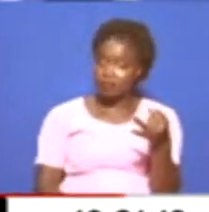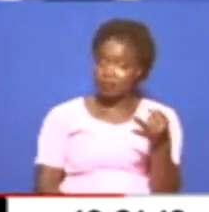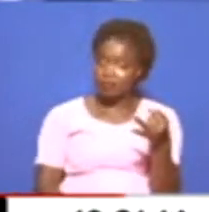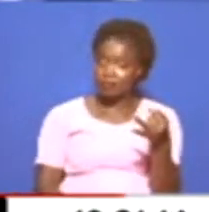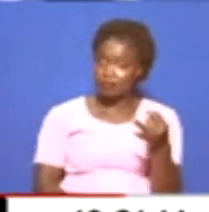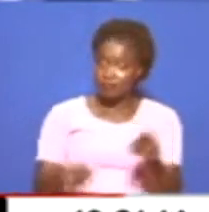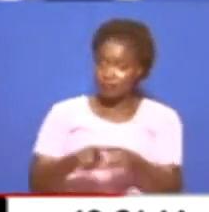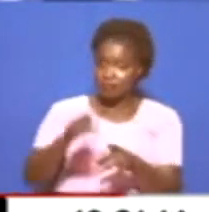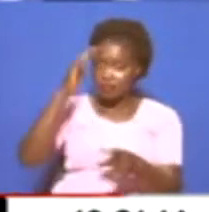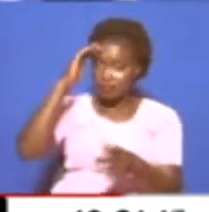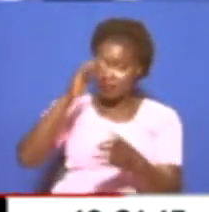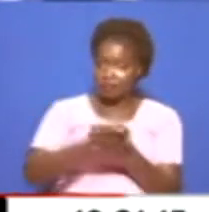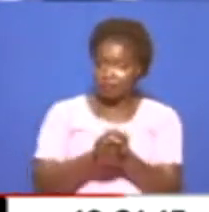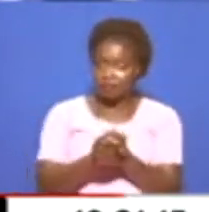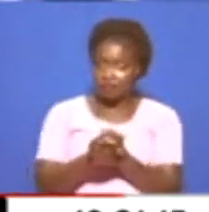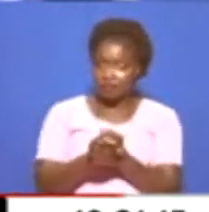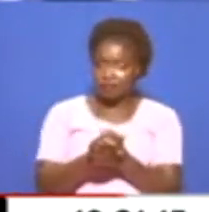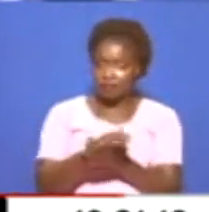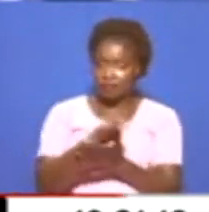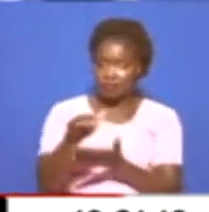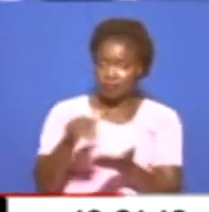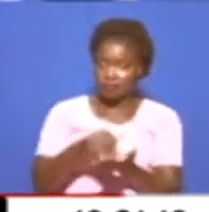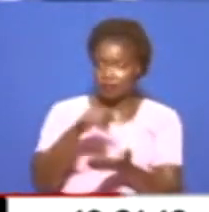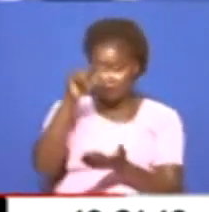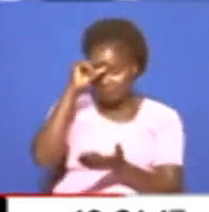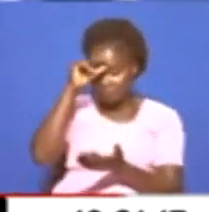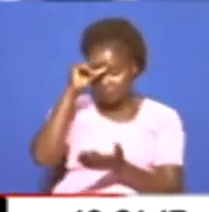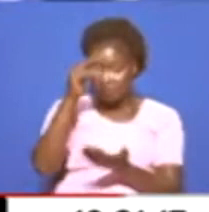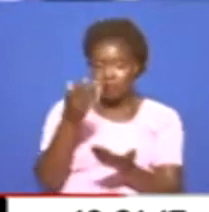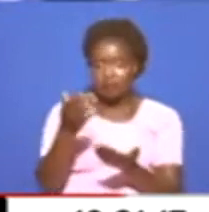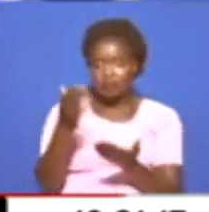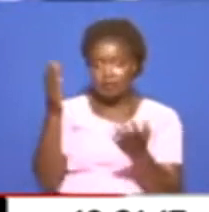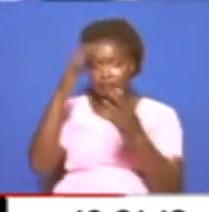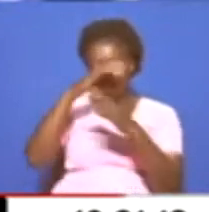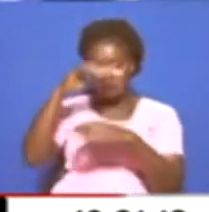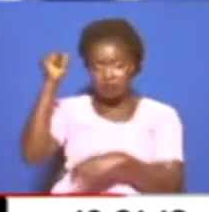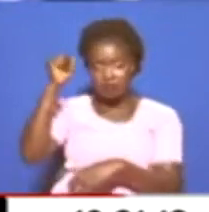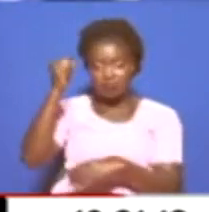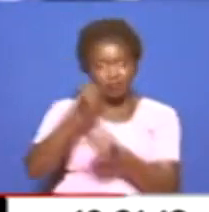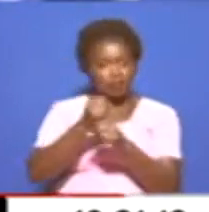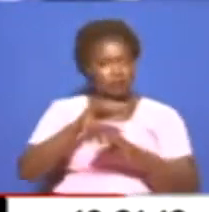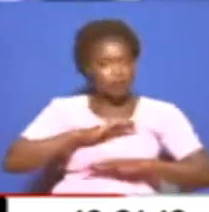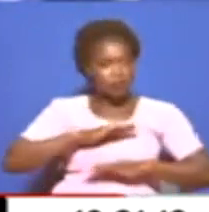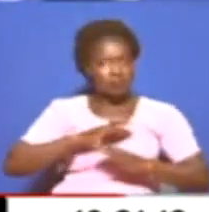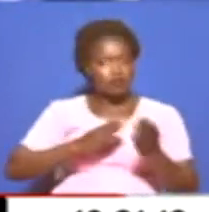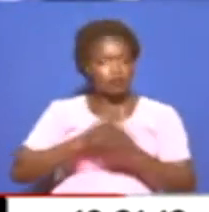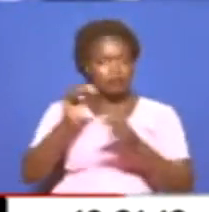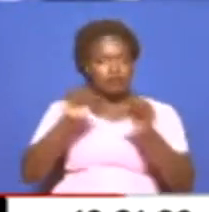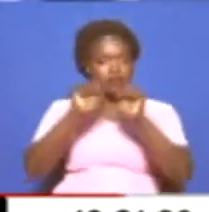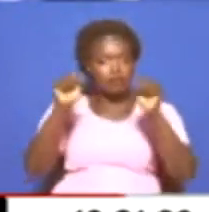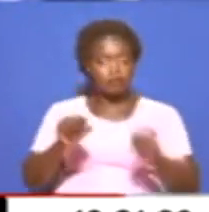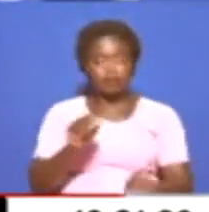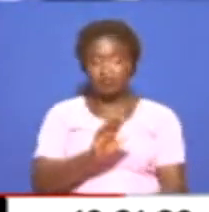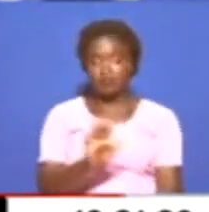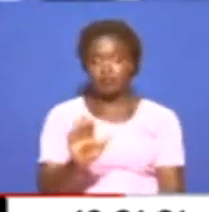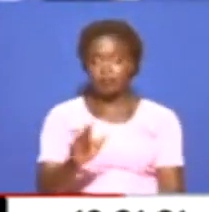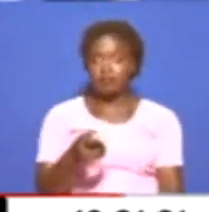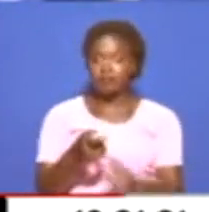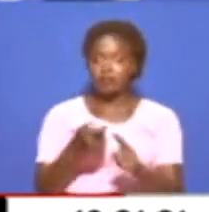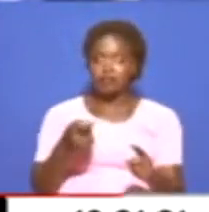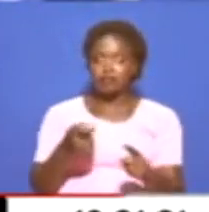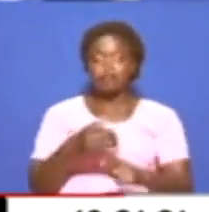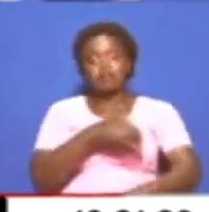believe the central government, or rather the executive, has not done enough through their systems. That is from the